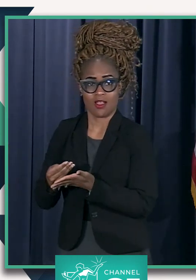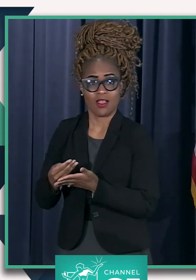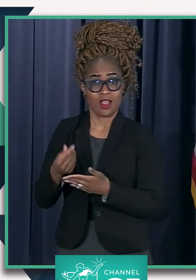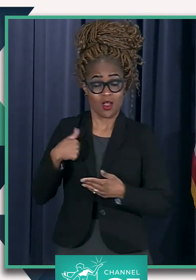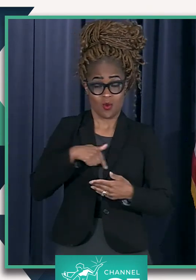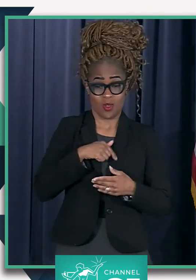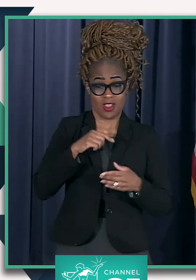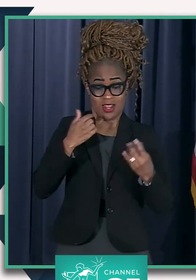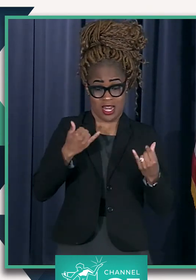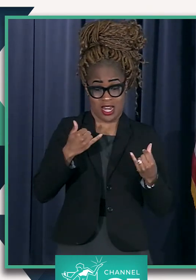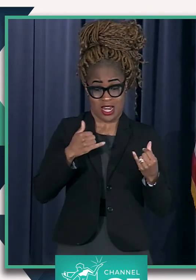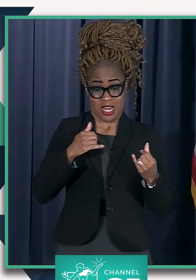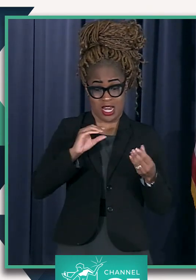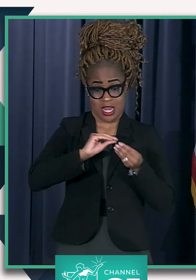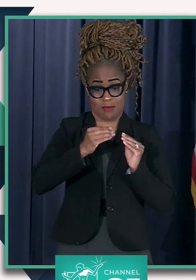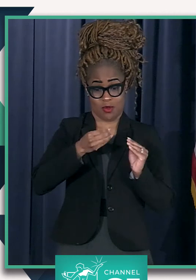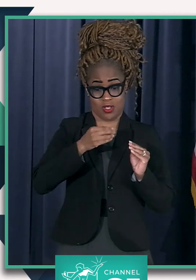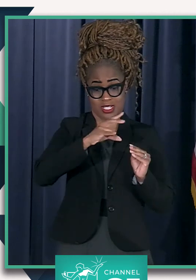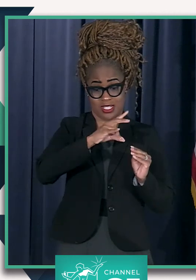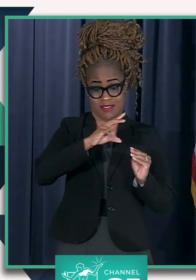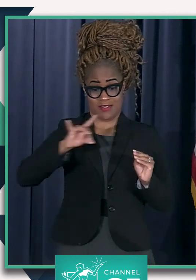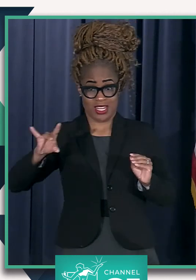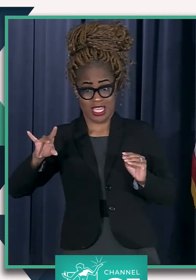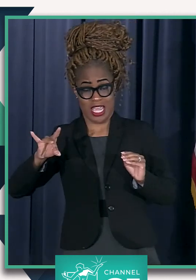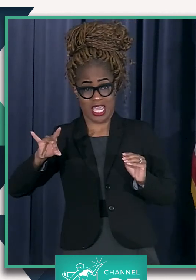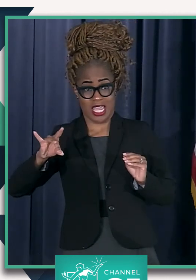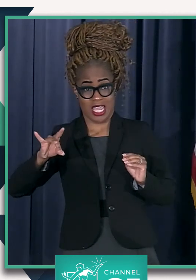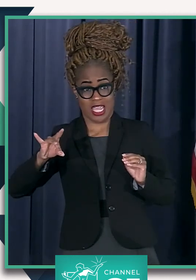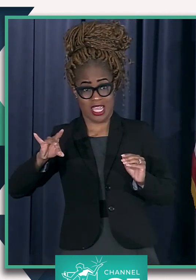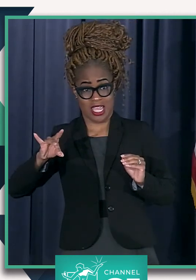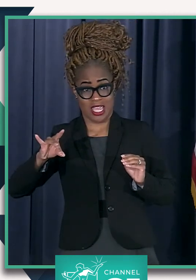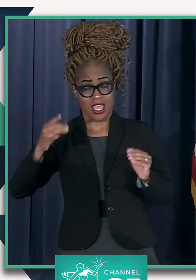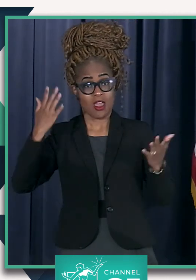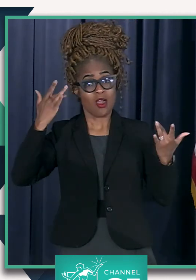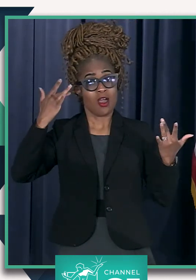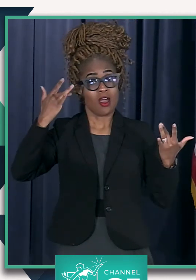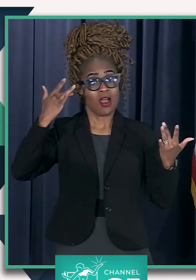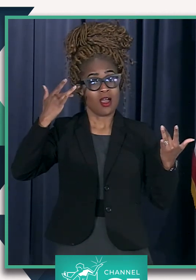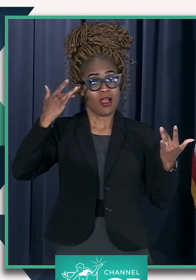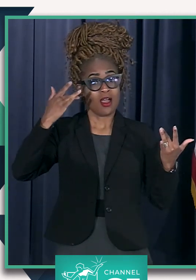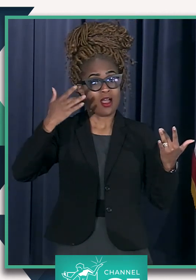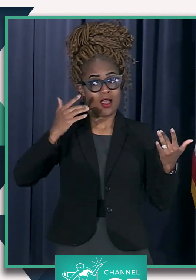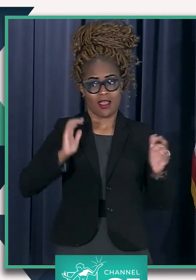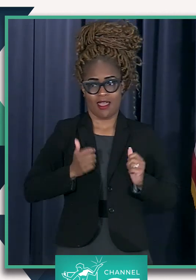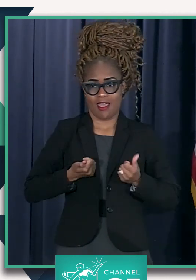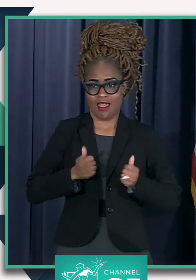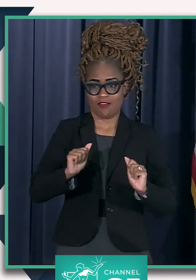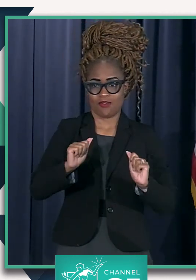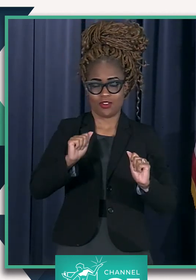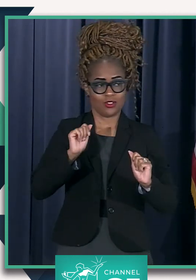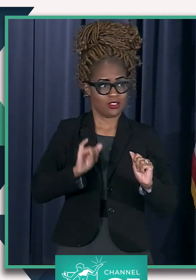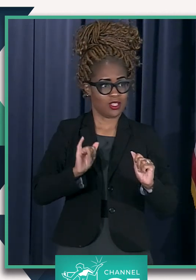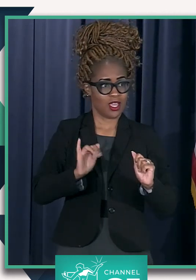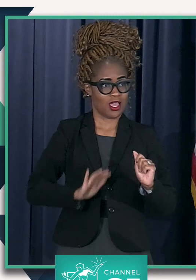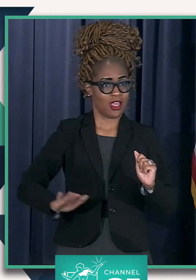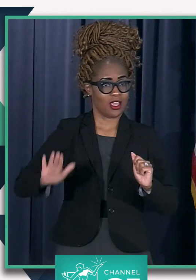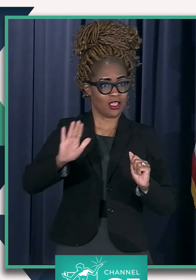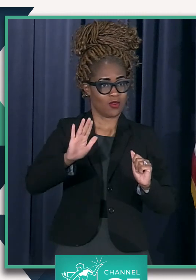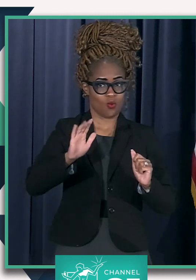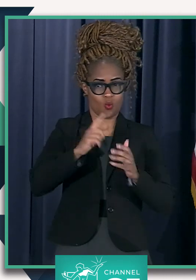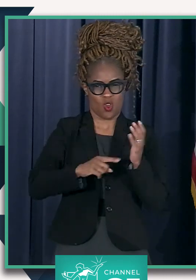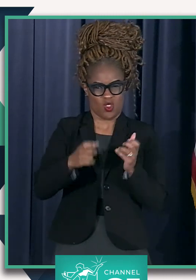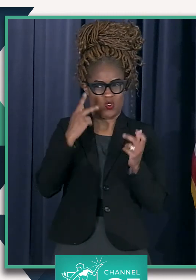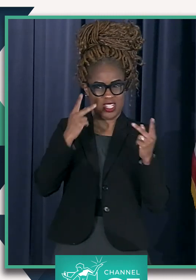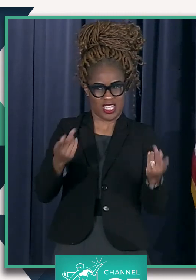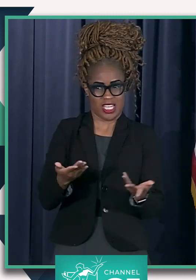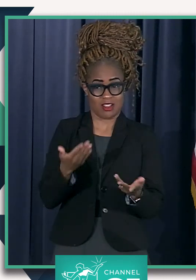number 78. But it is only because of the efforts that you're seeing here. So every